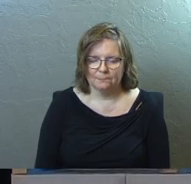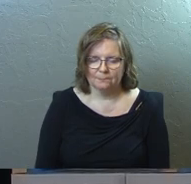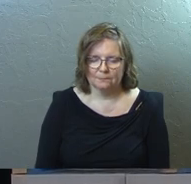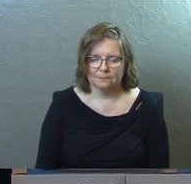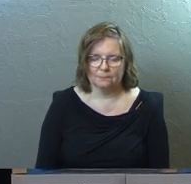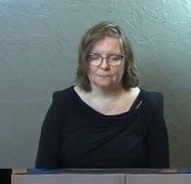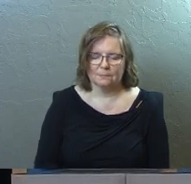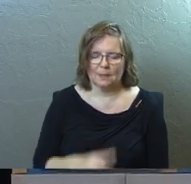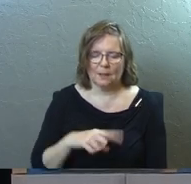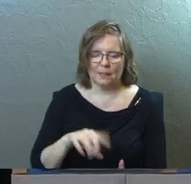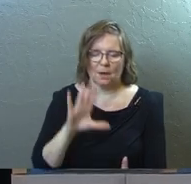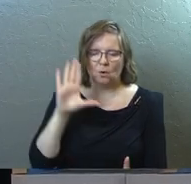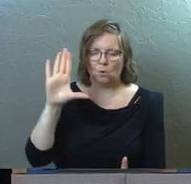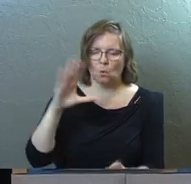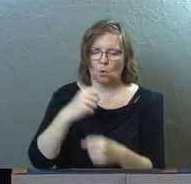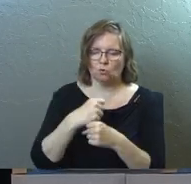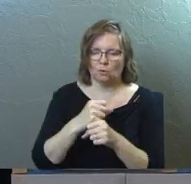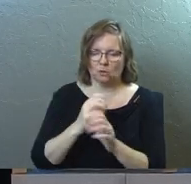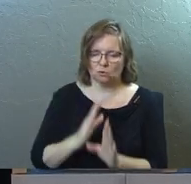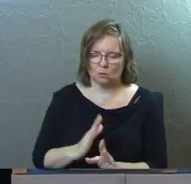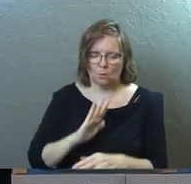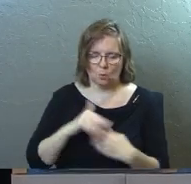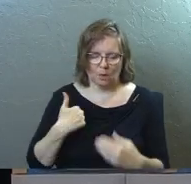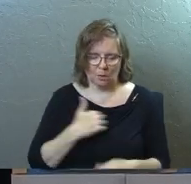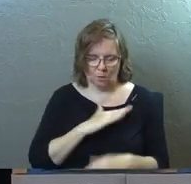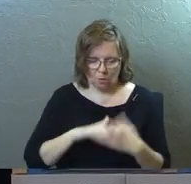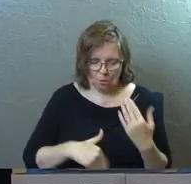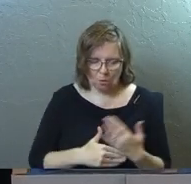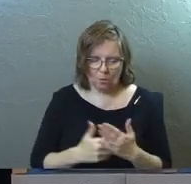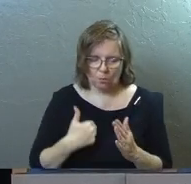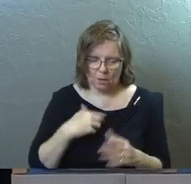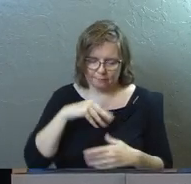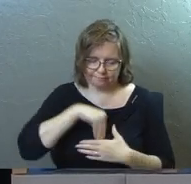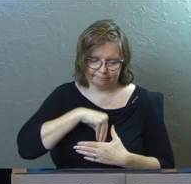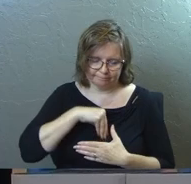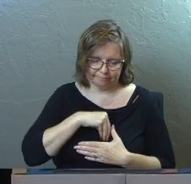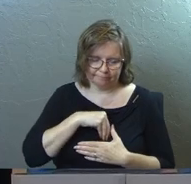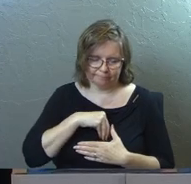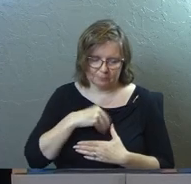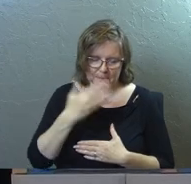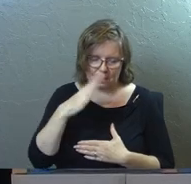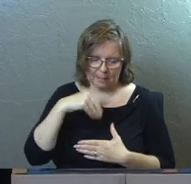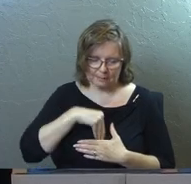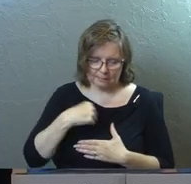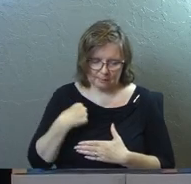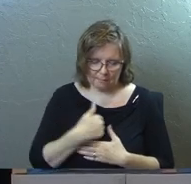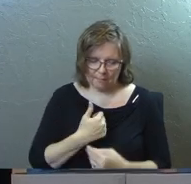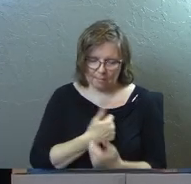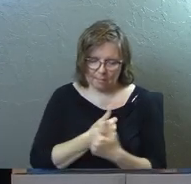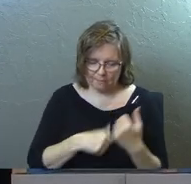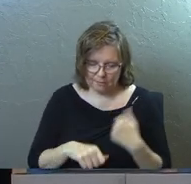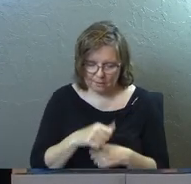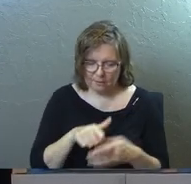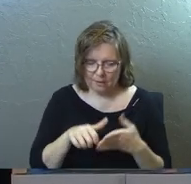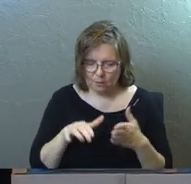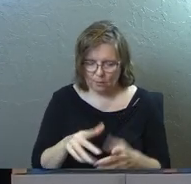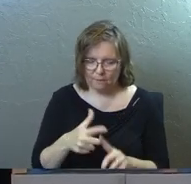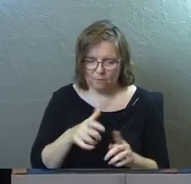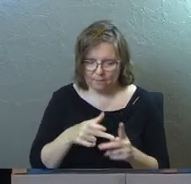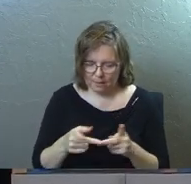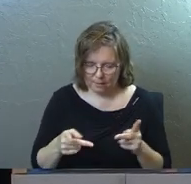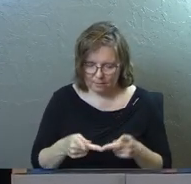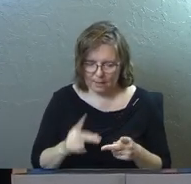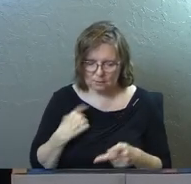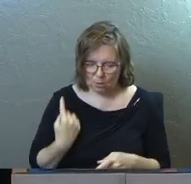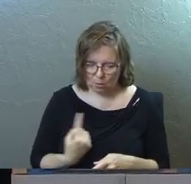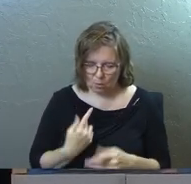They're your creation, God. We all are your creation. We all bear the image of God. Let us love one another in that way, from that